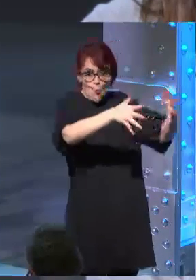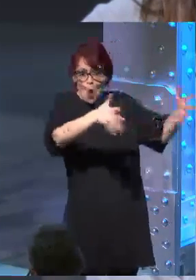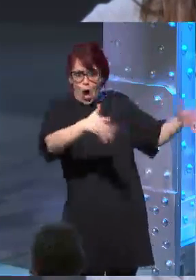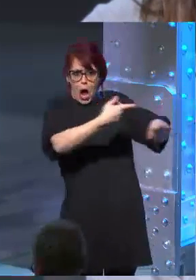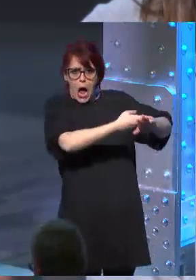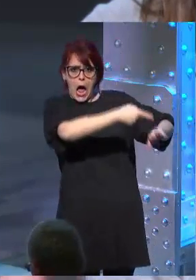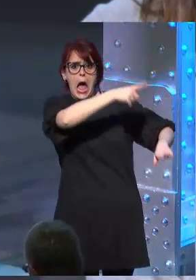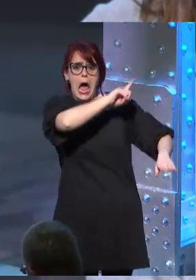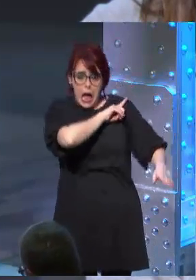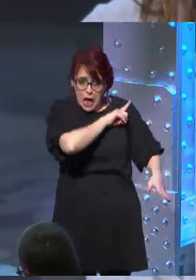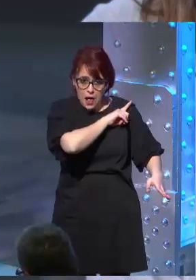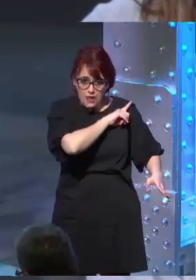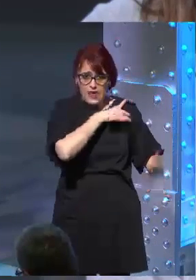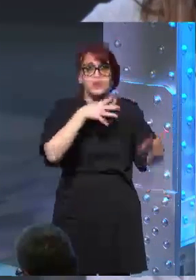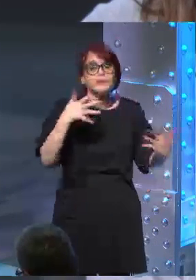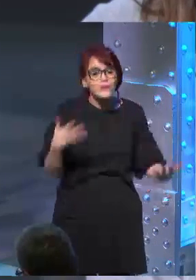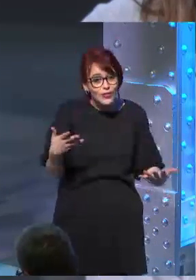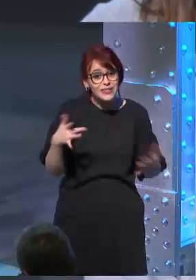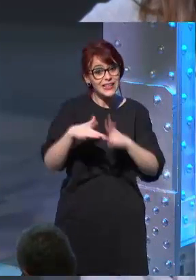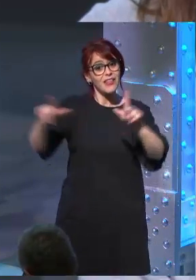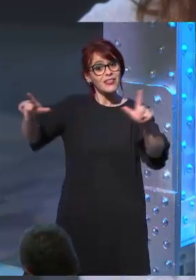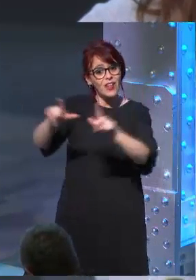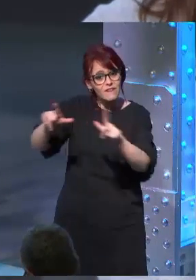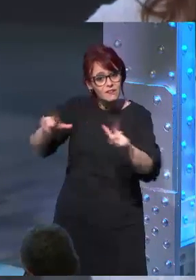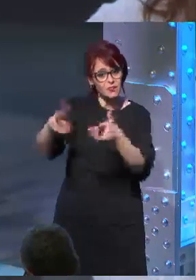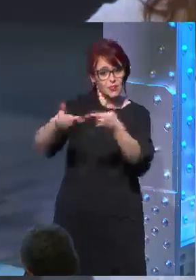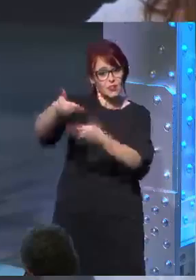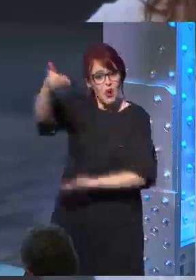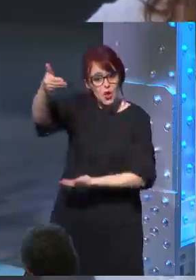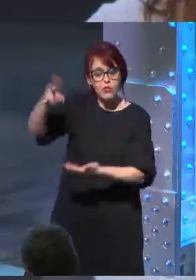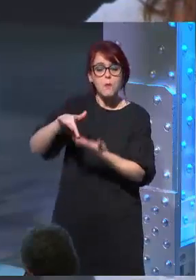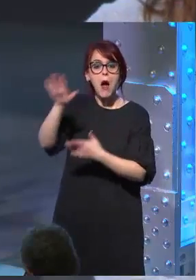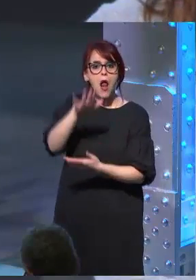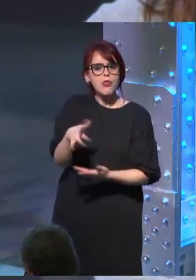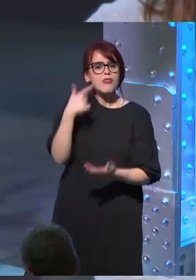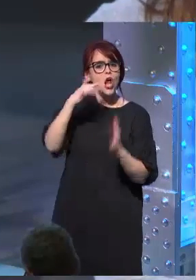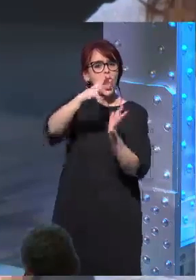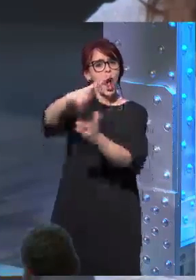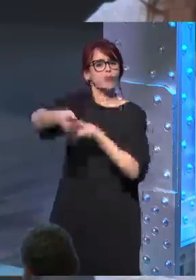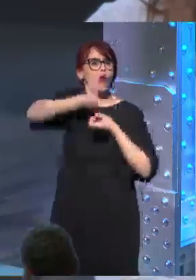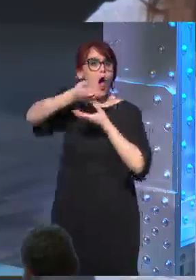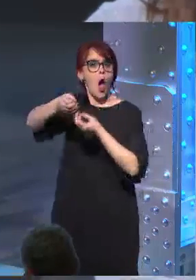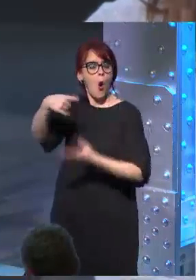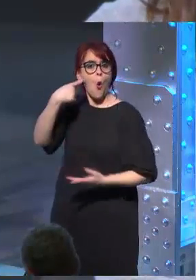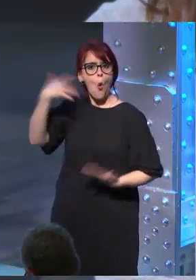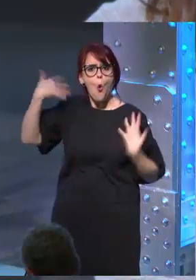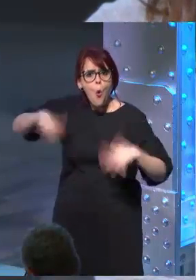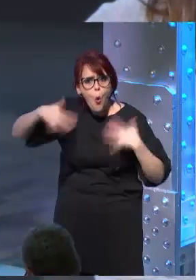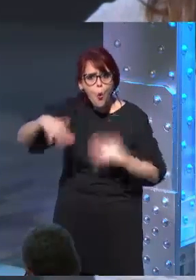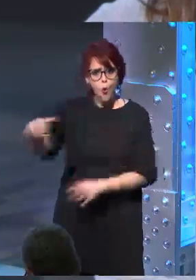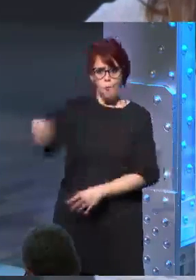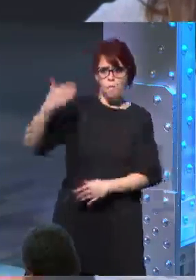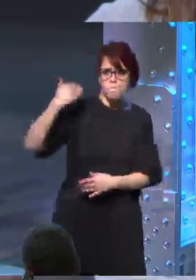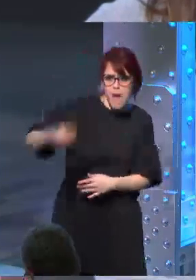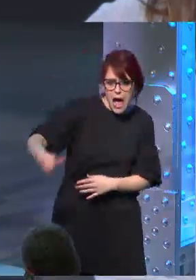to put the problems in the right dimension and not fall in the trap